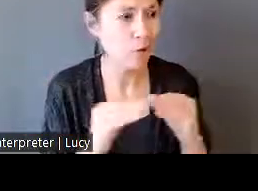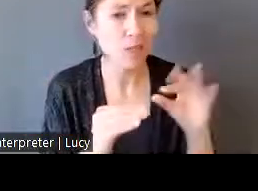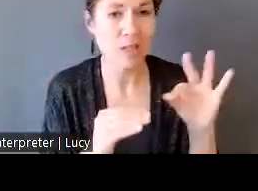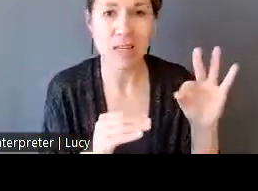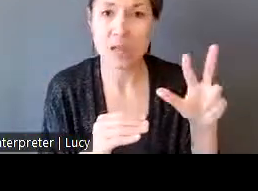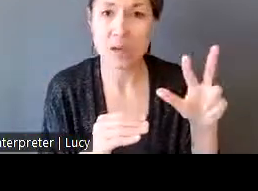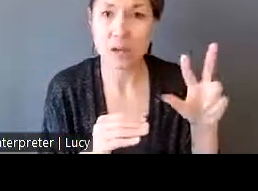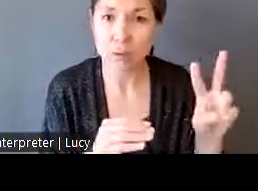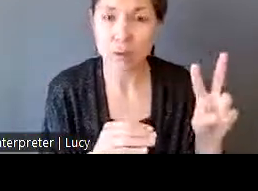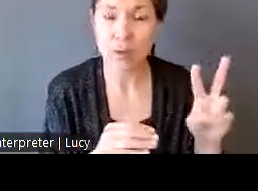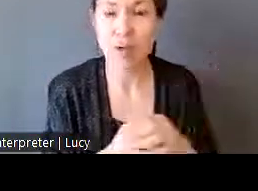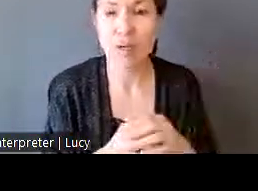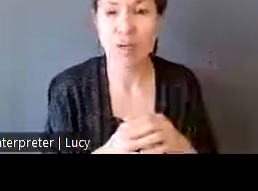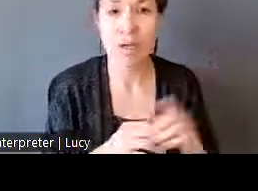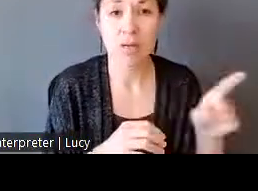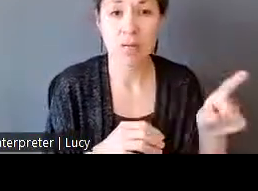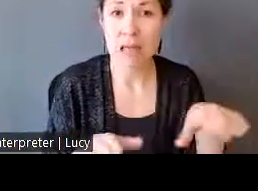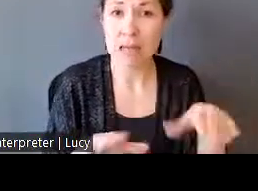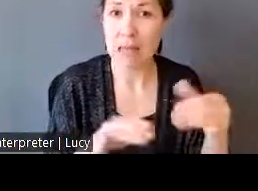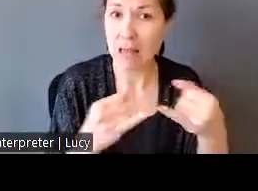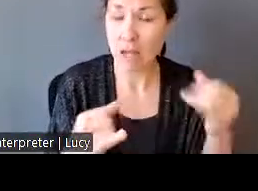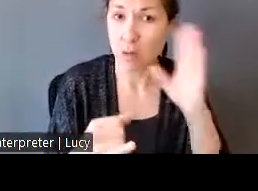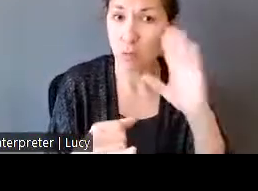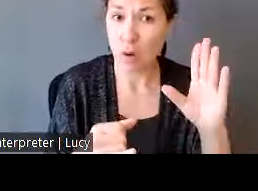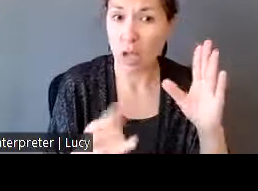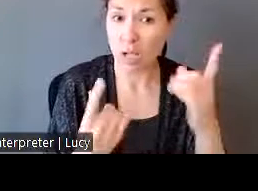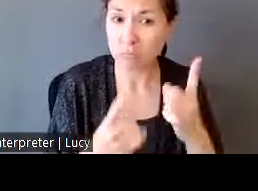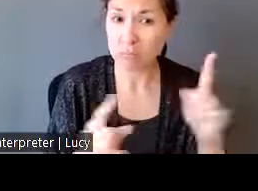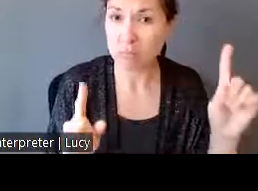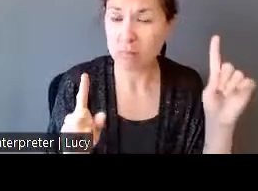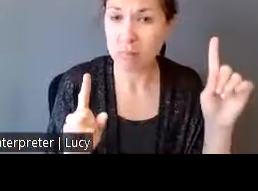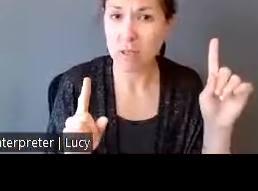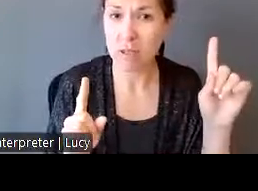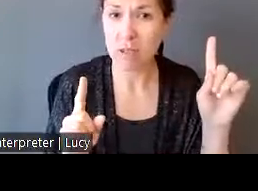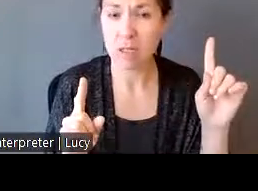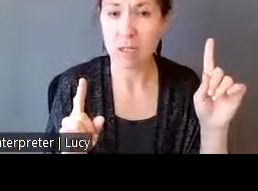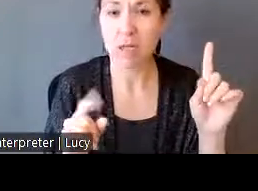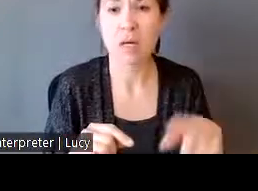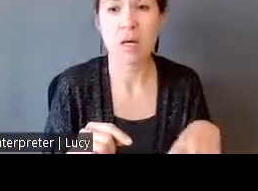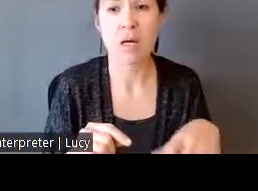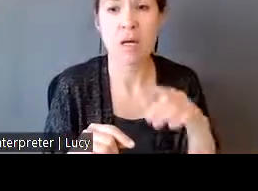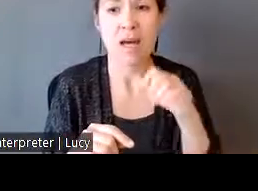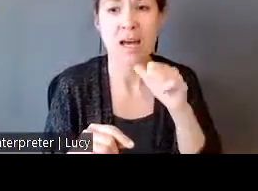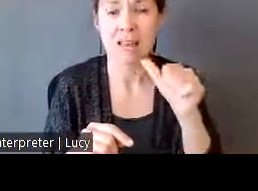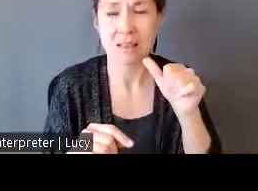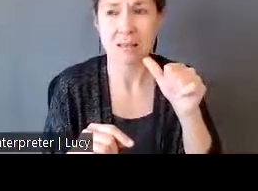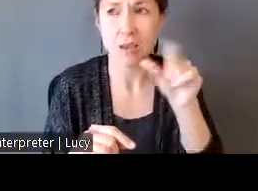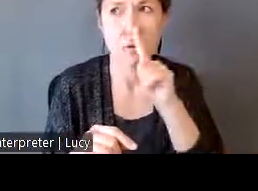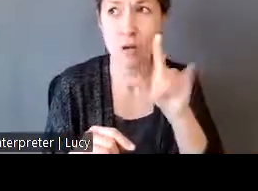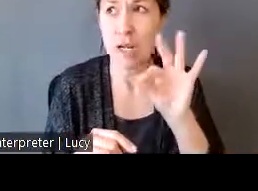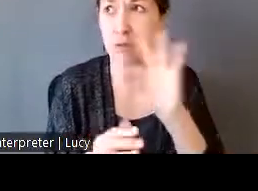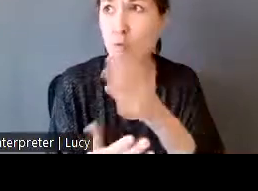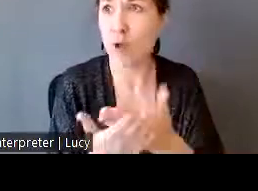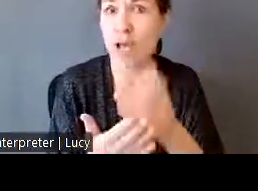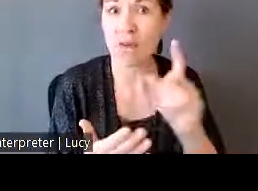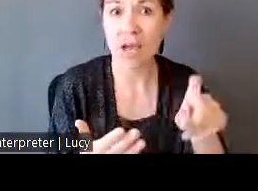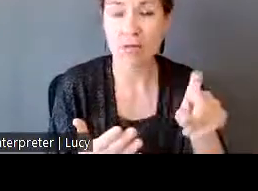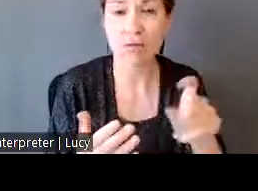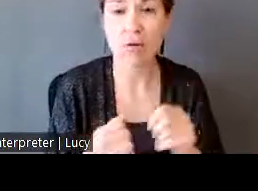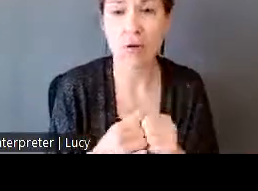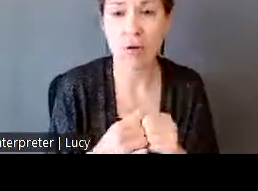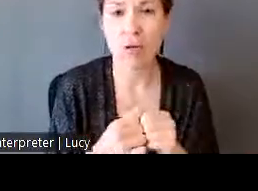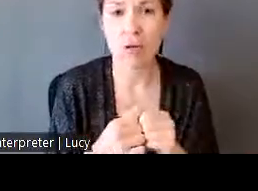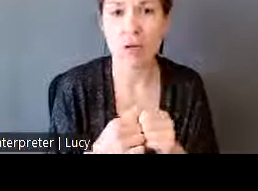deadlines. I believe that they have to all be in shortly, but I don't know that, and